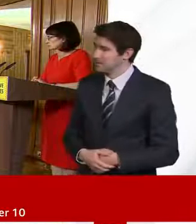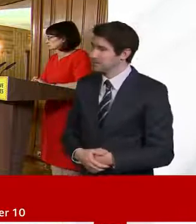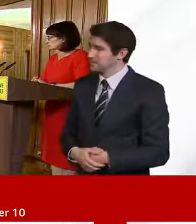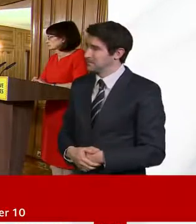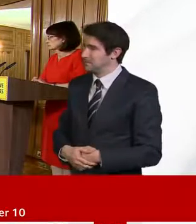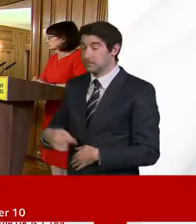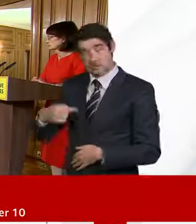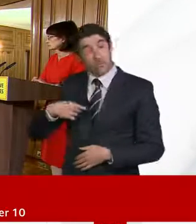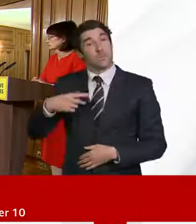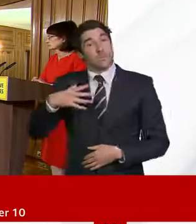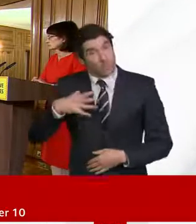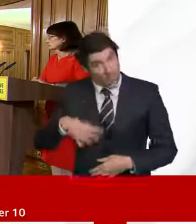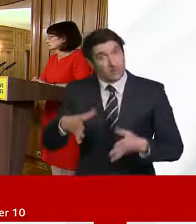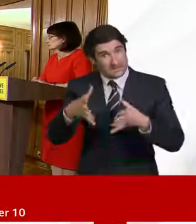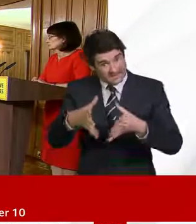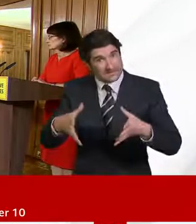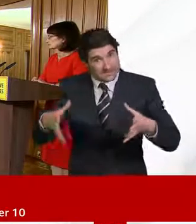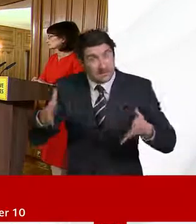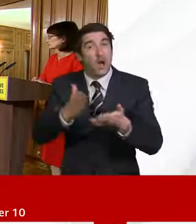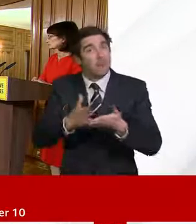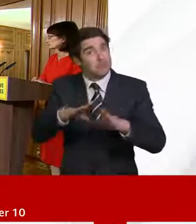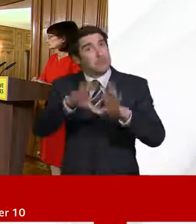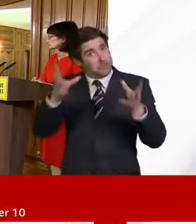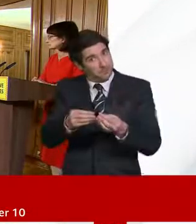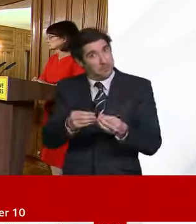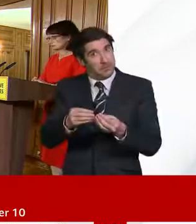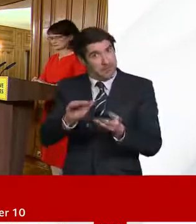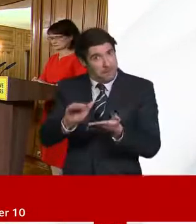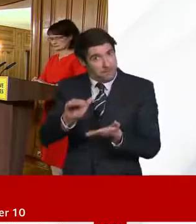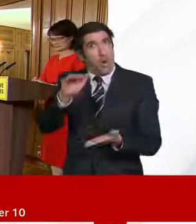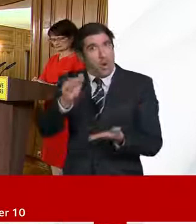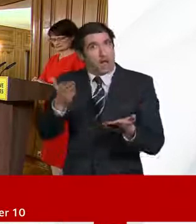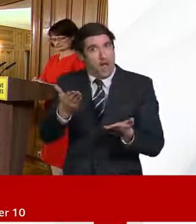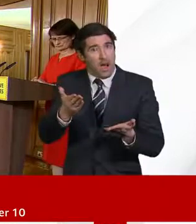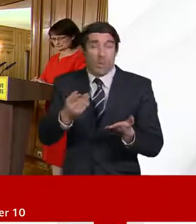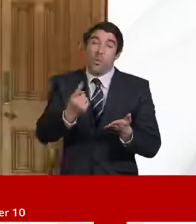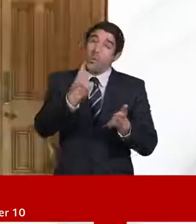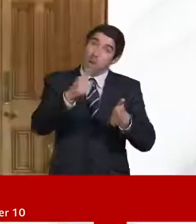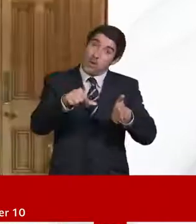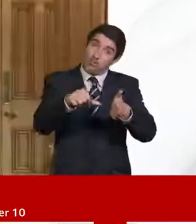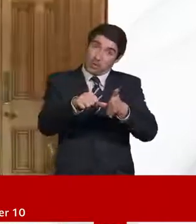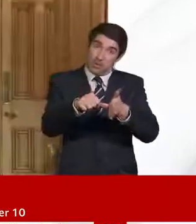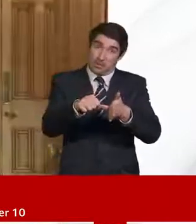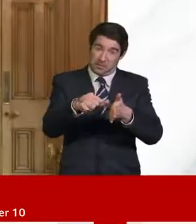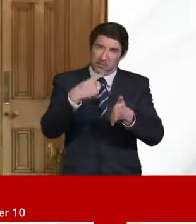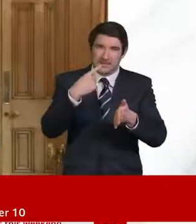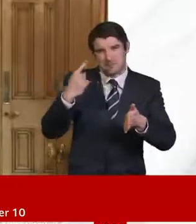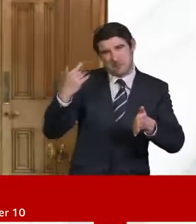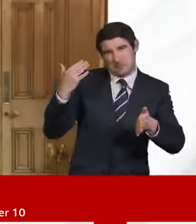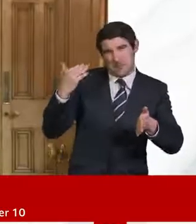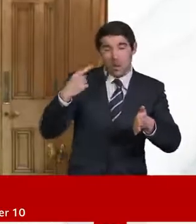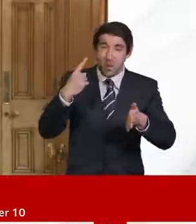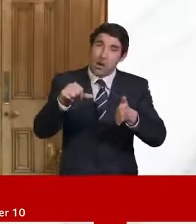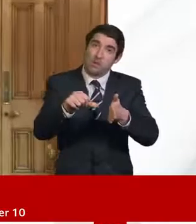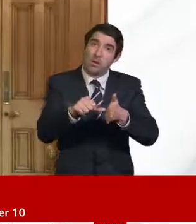the number of tests. We are increasing the number of tests. I mentioned earlier that one of the constraints on our capacity to increase testing